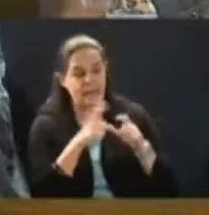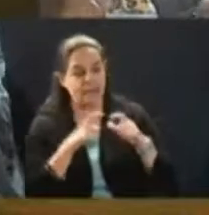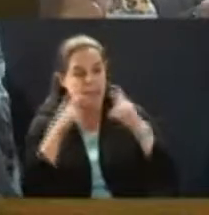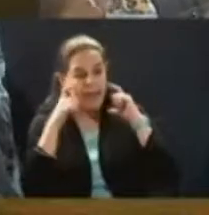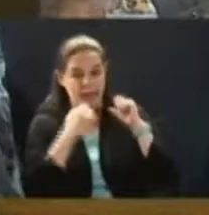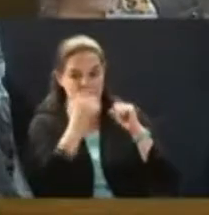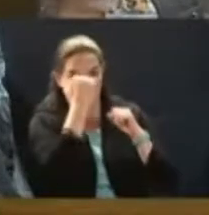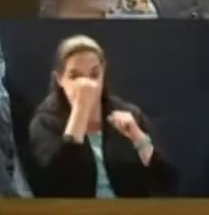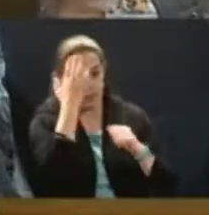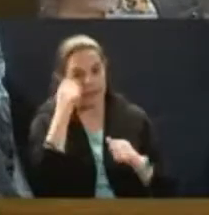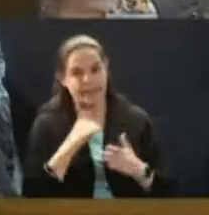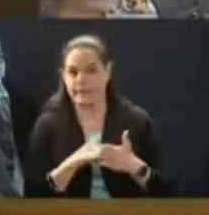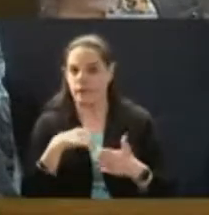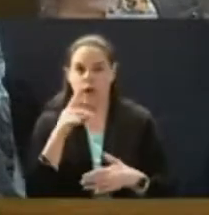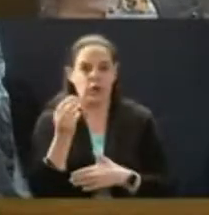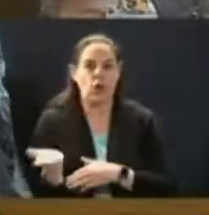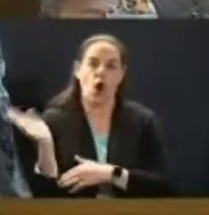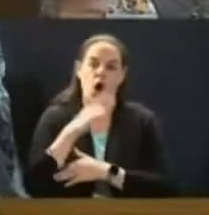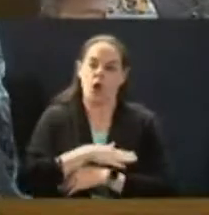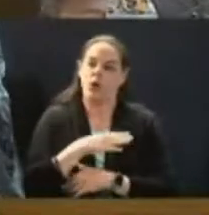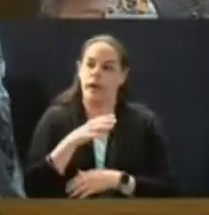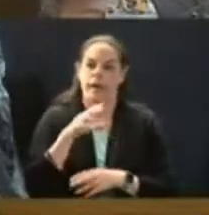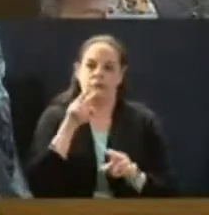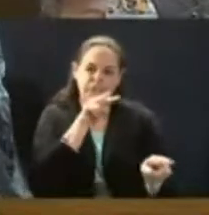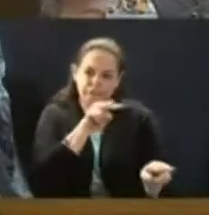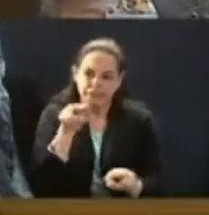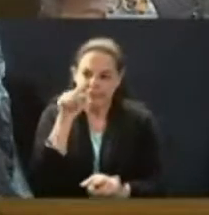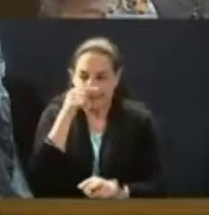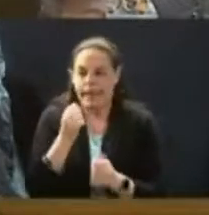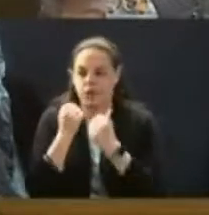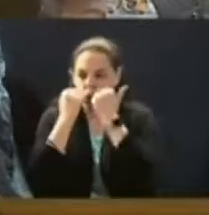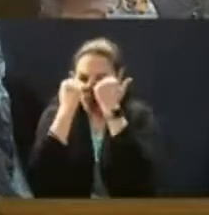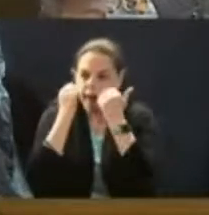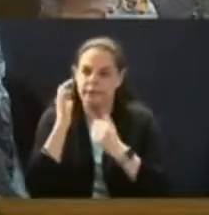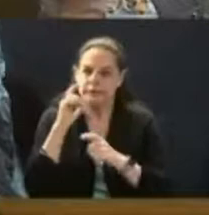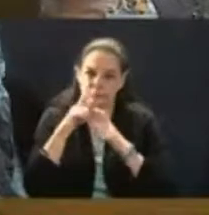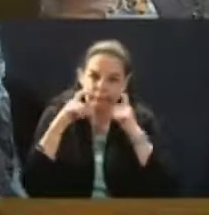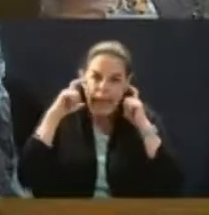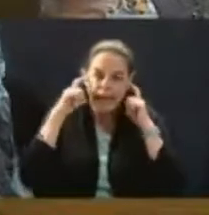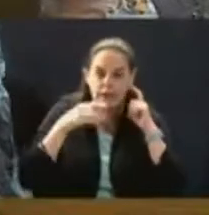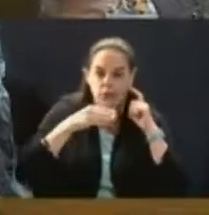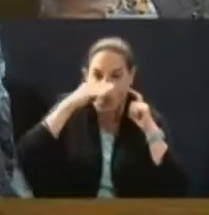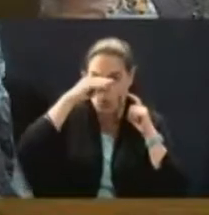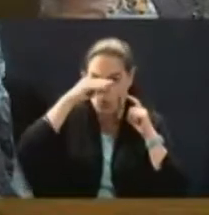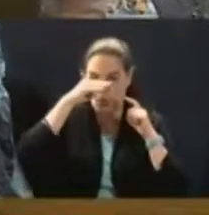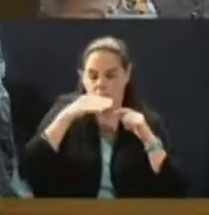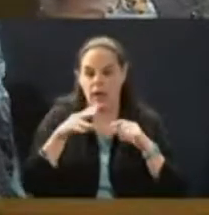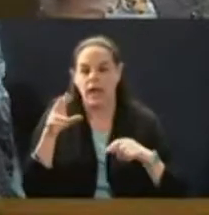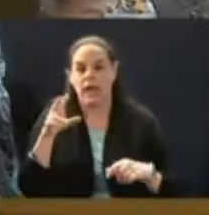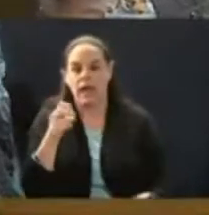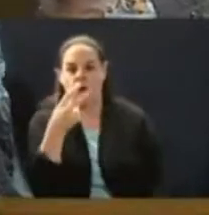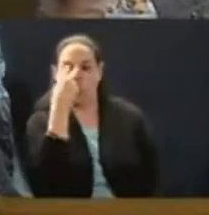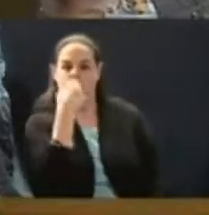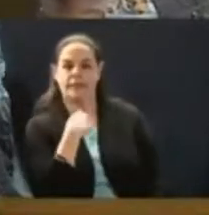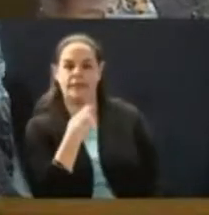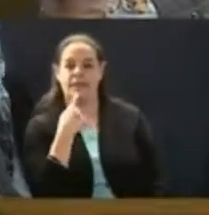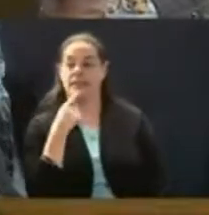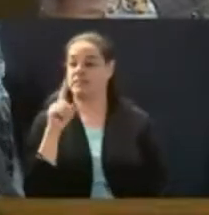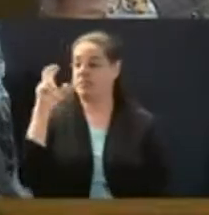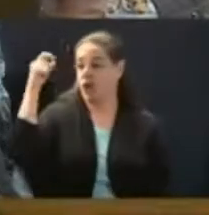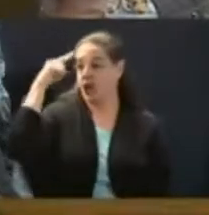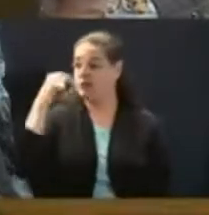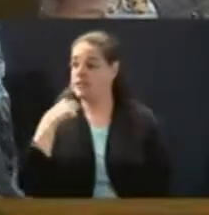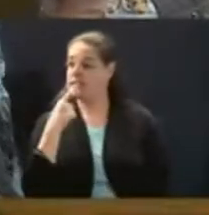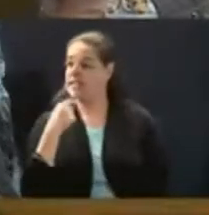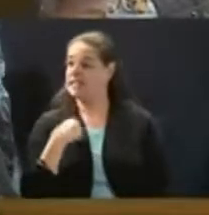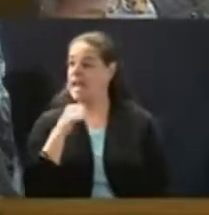up because that's what I do all day is police the kids and tell them to raise their mask over their nose. And he looks at me and he says, the governor says I don't